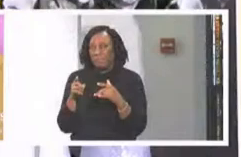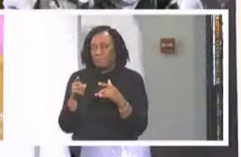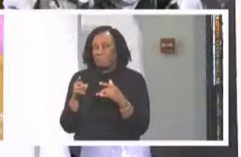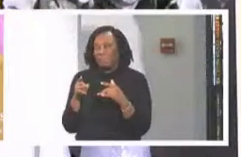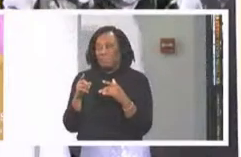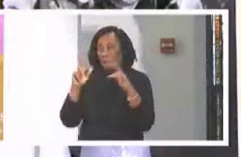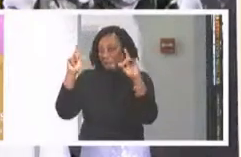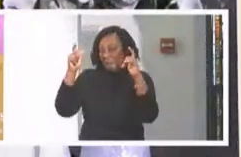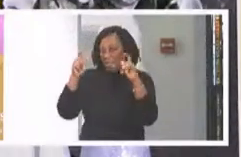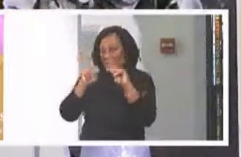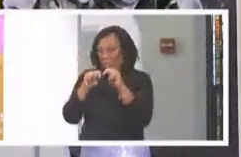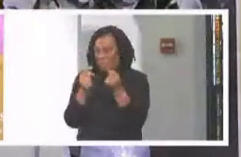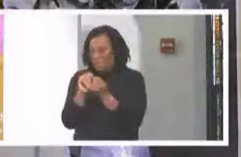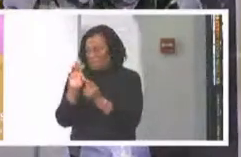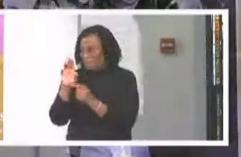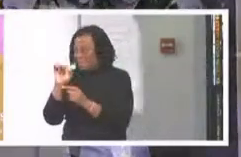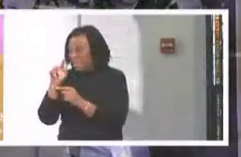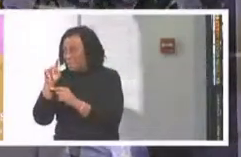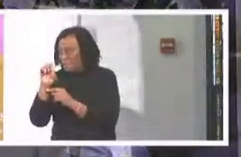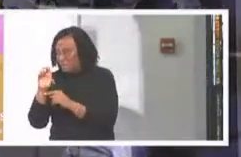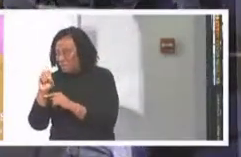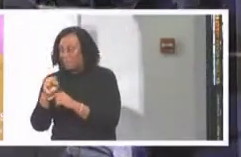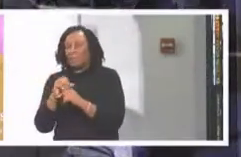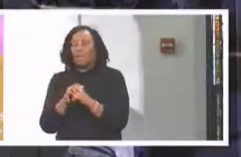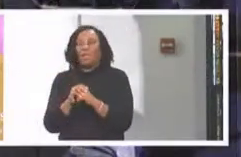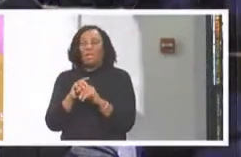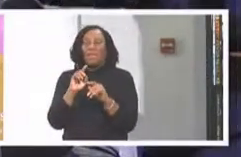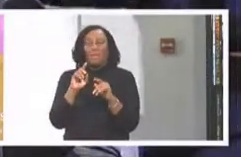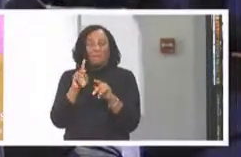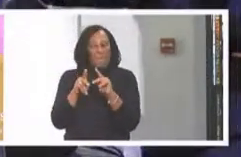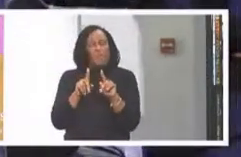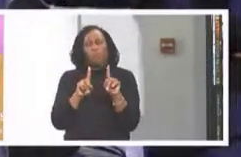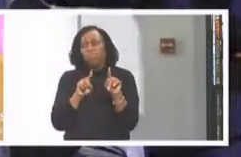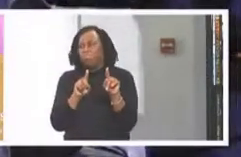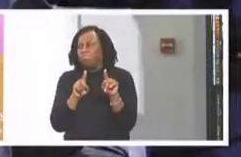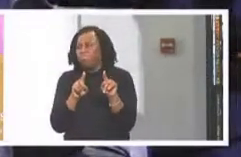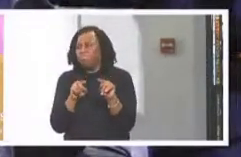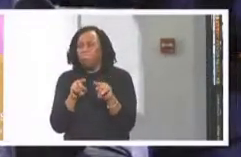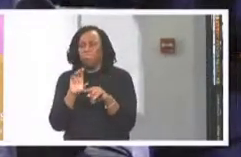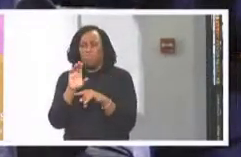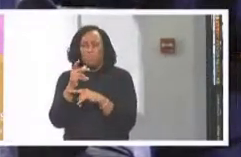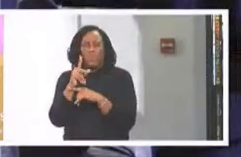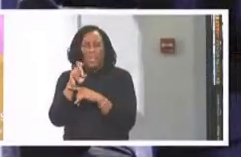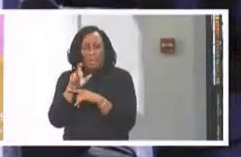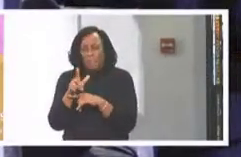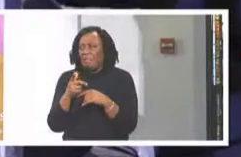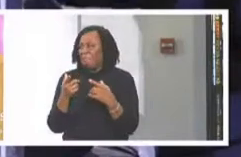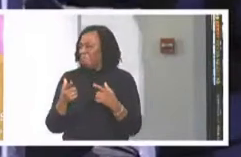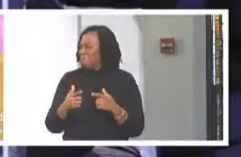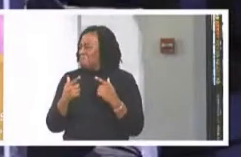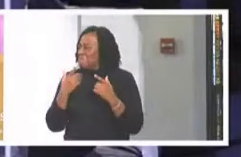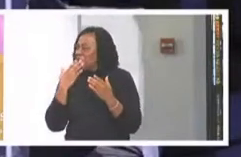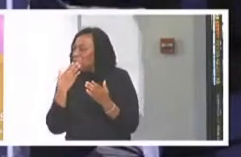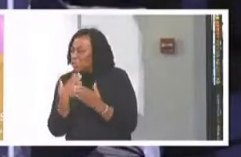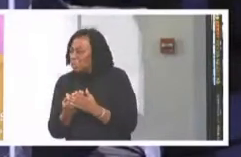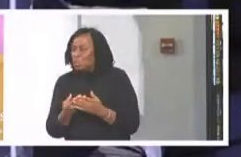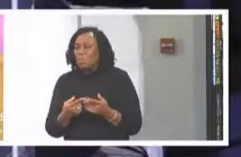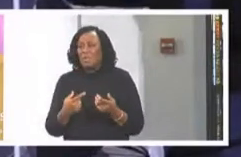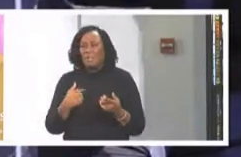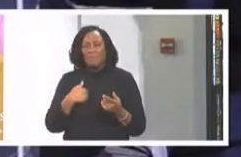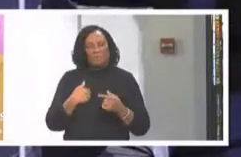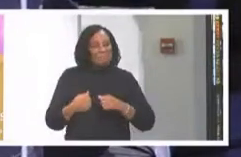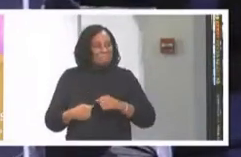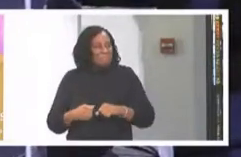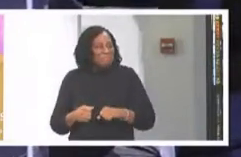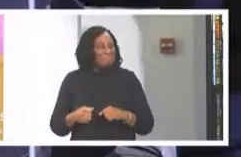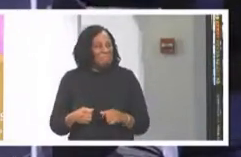teams. And people were coming. And man, the word was flowing and life was great. And I got a little bounce in my